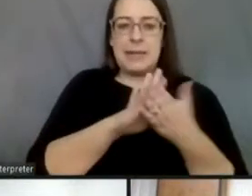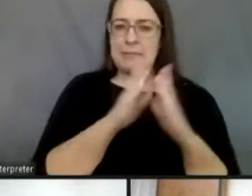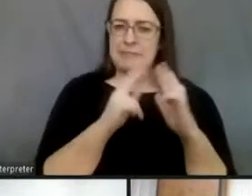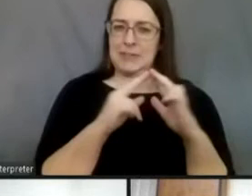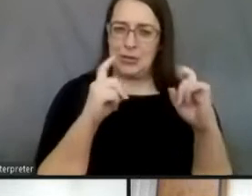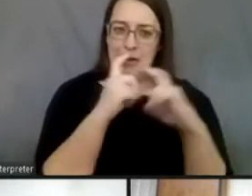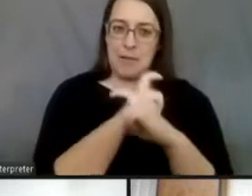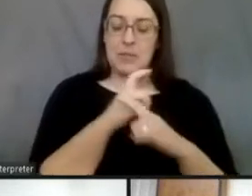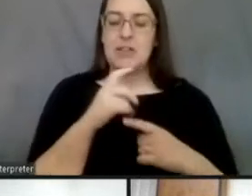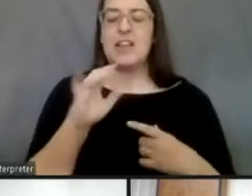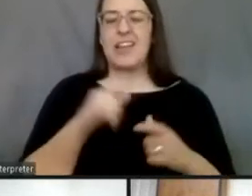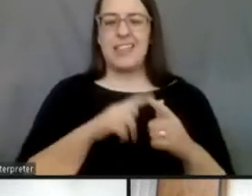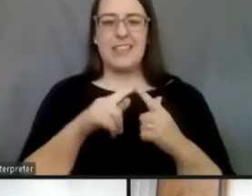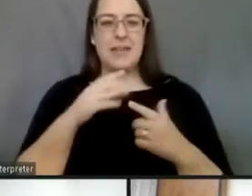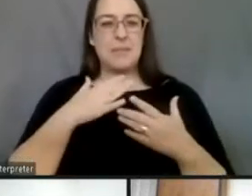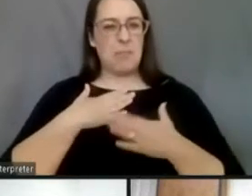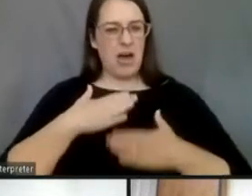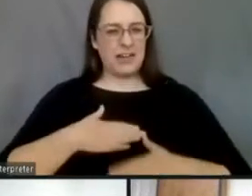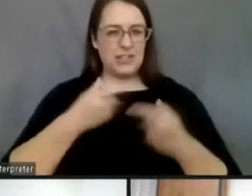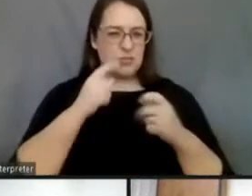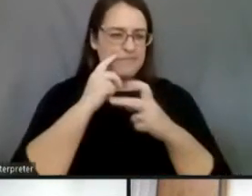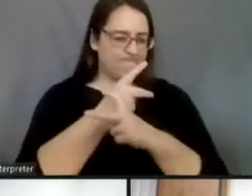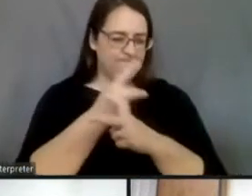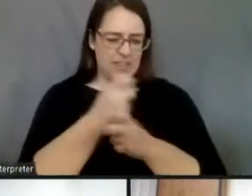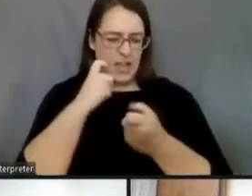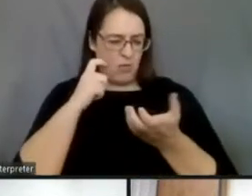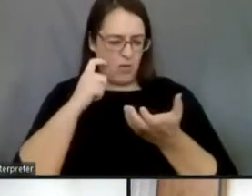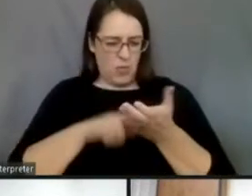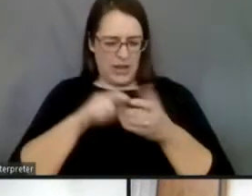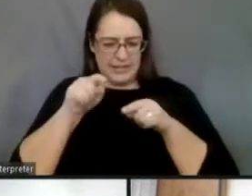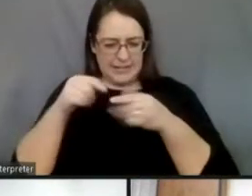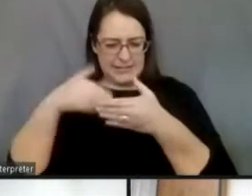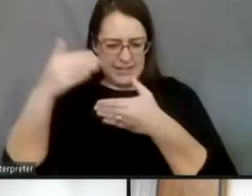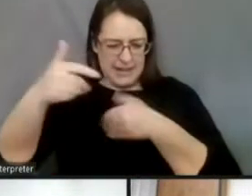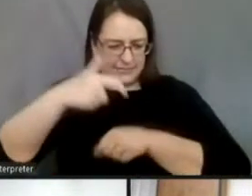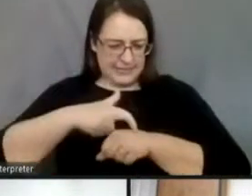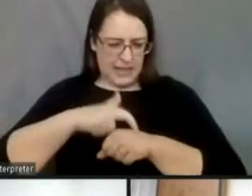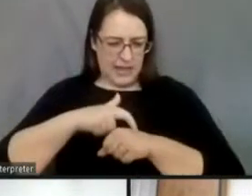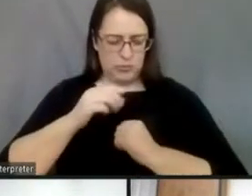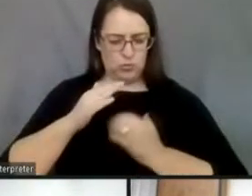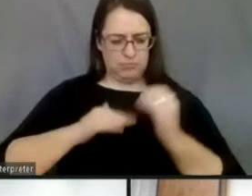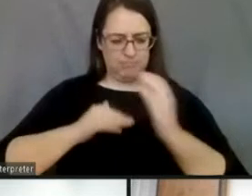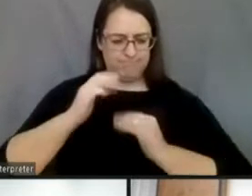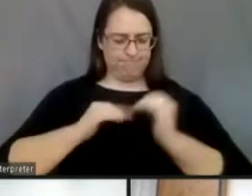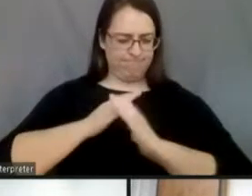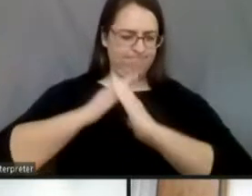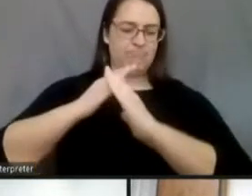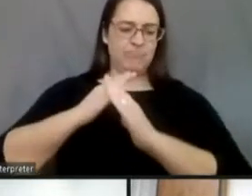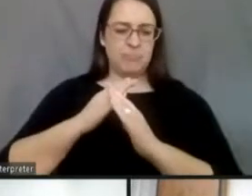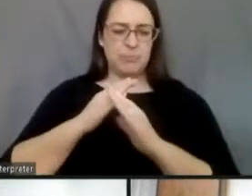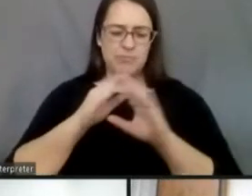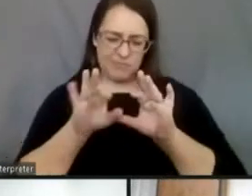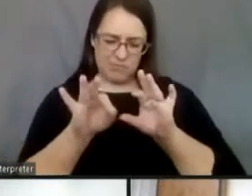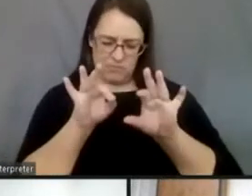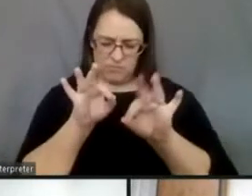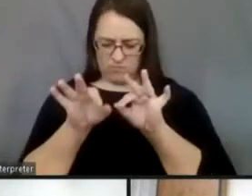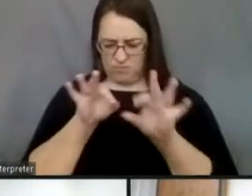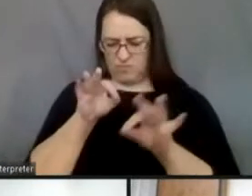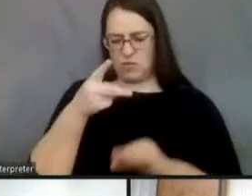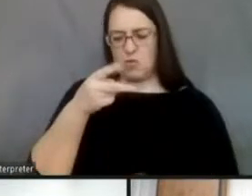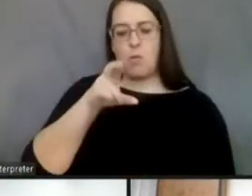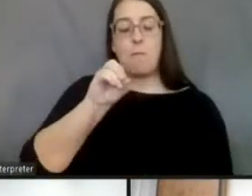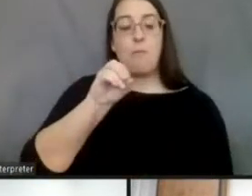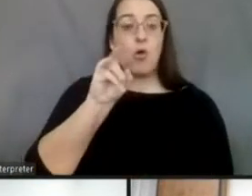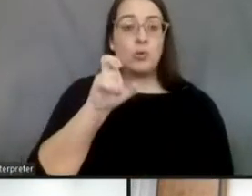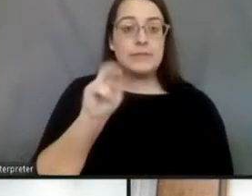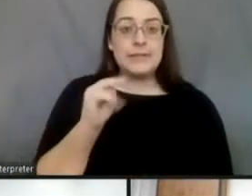immune system is trying to look at how do I recognize this protein next time and raise antibodies, it picks little tiny parts of that protein. And it may be